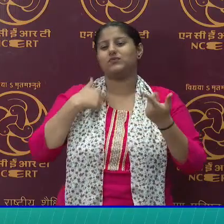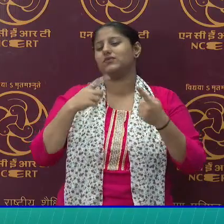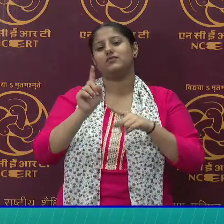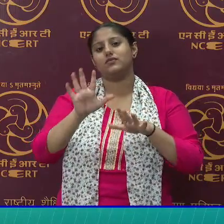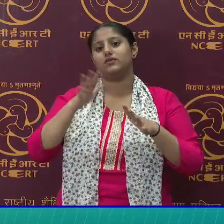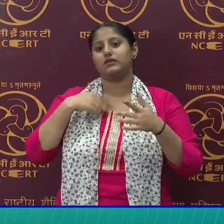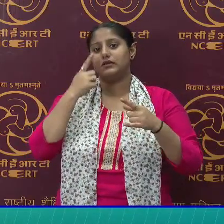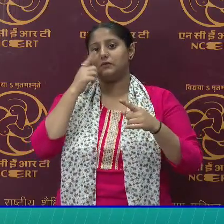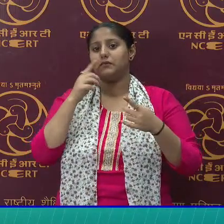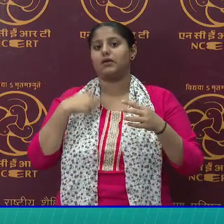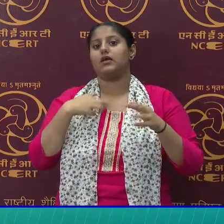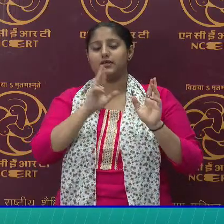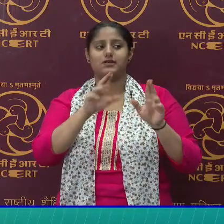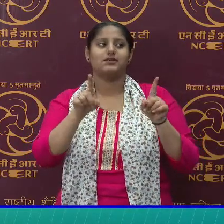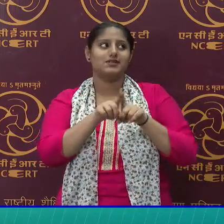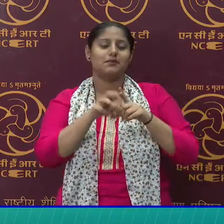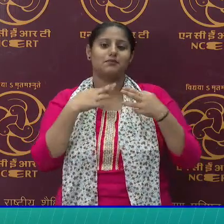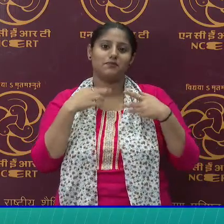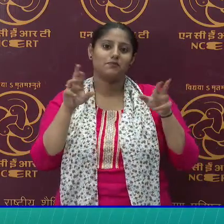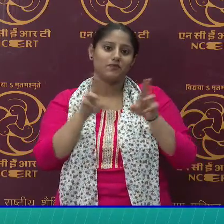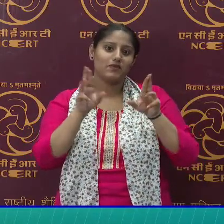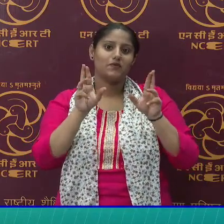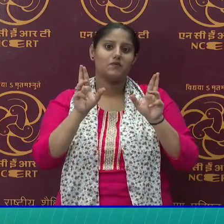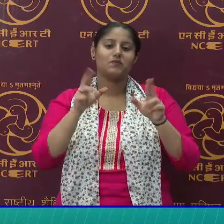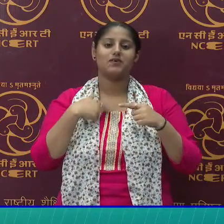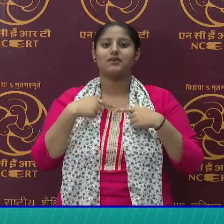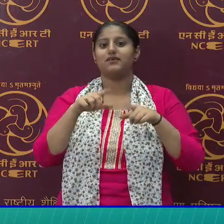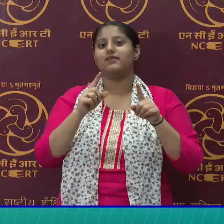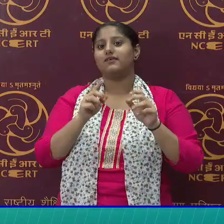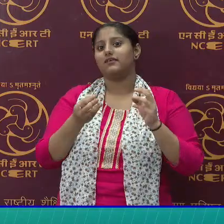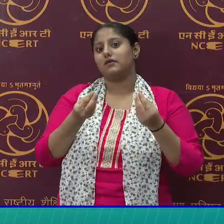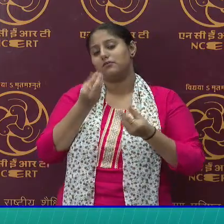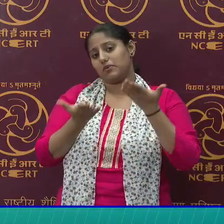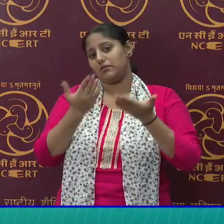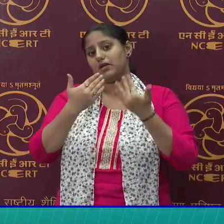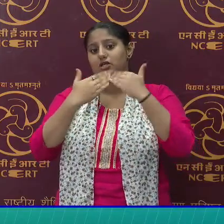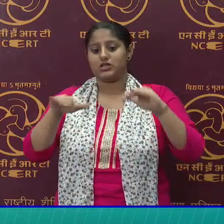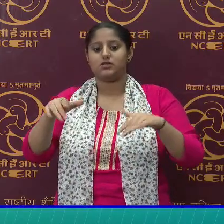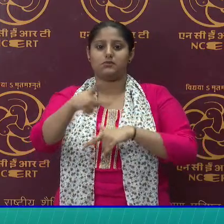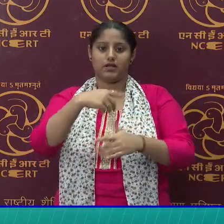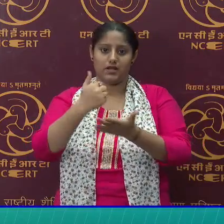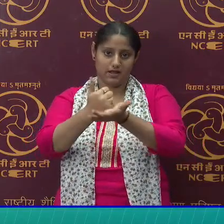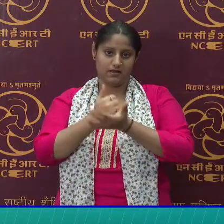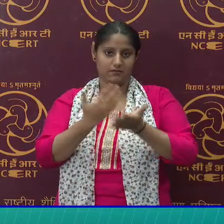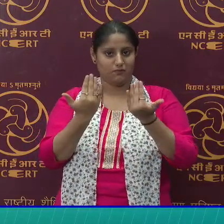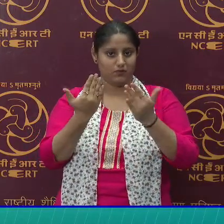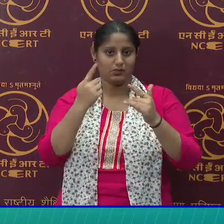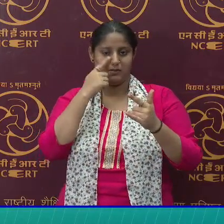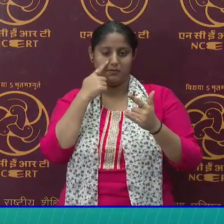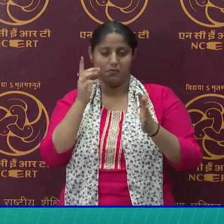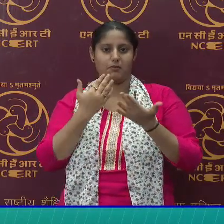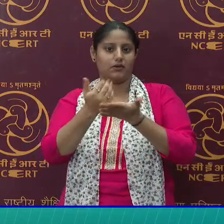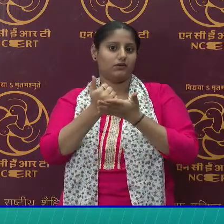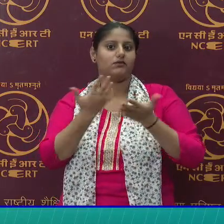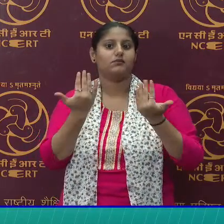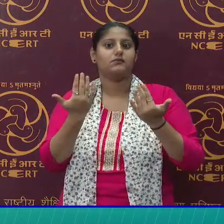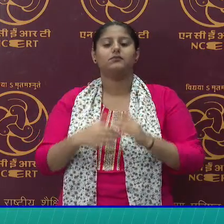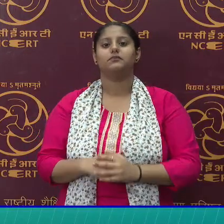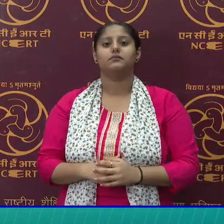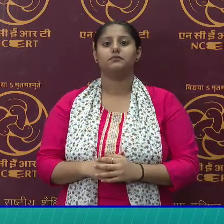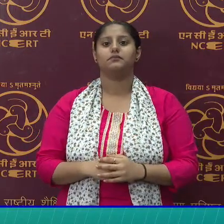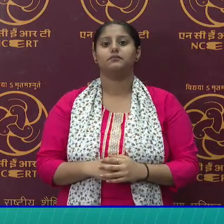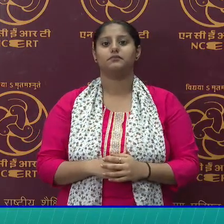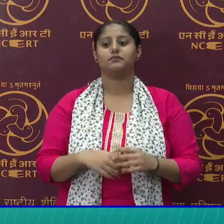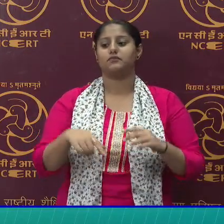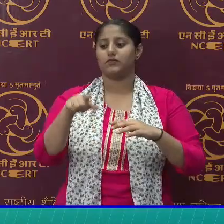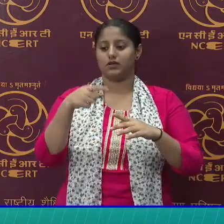I wish it will go down, Yeah. and maybe the child can also help, and as the child grows older, perhaps carry